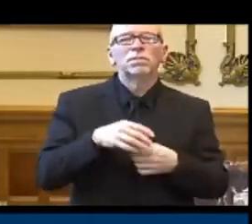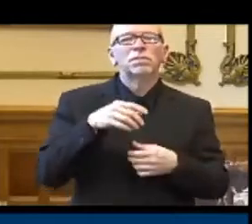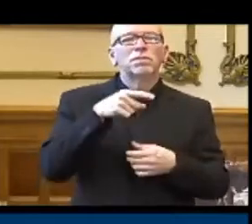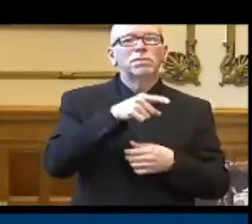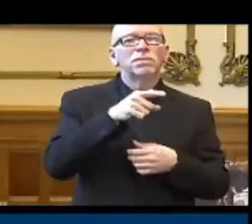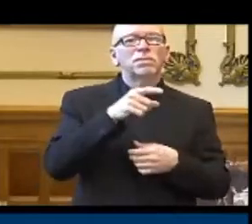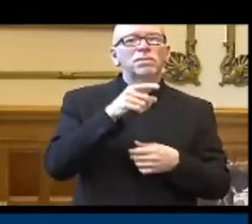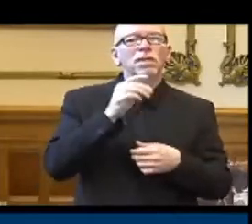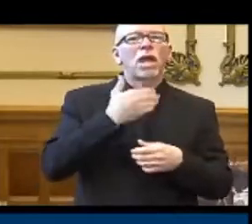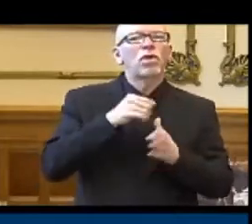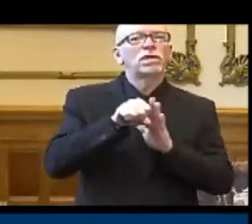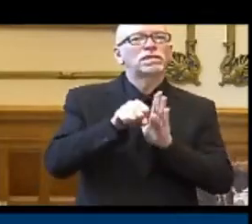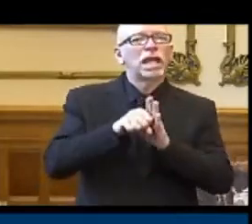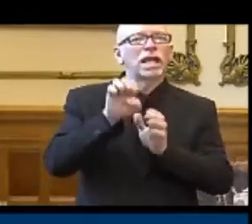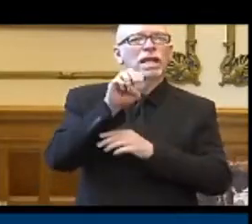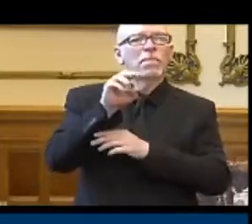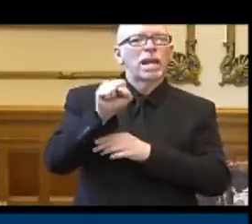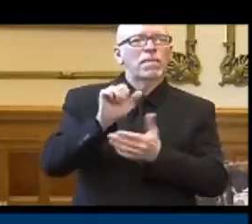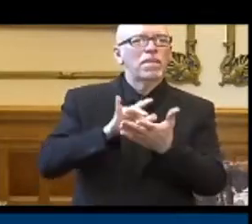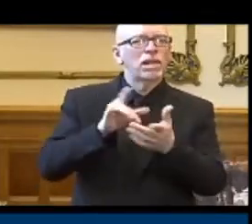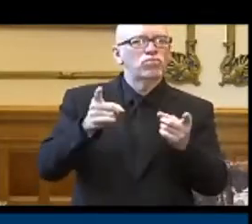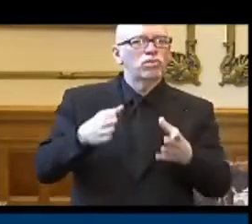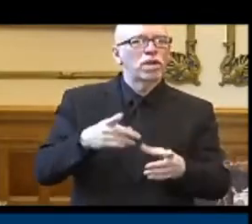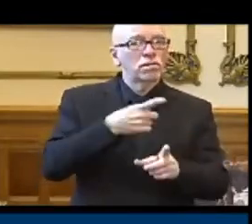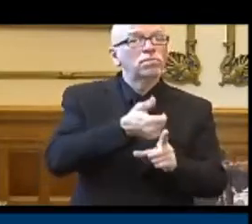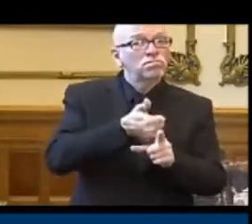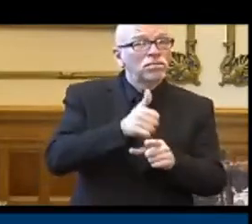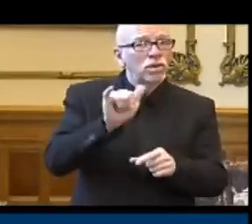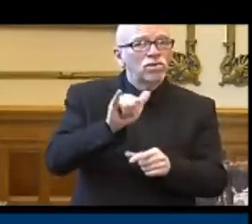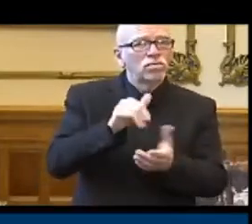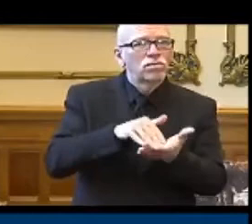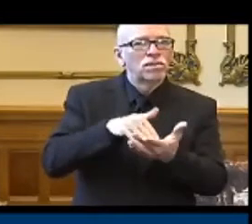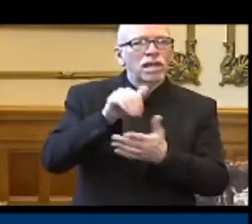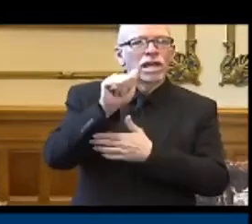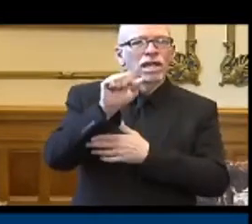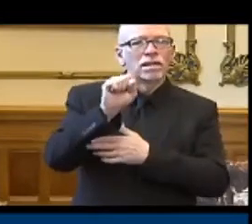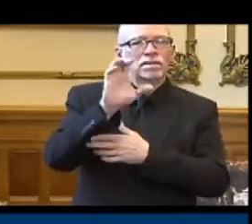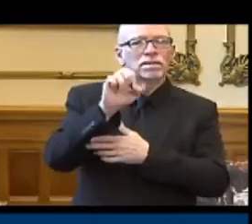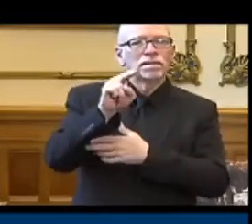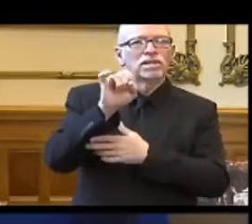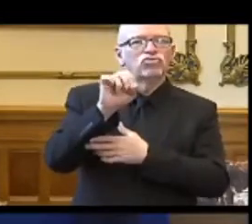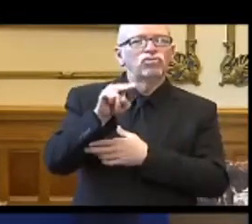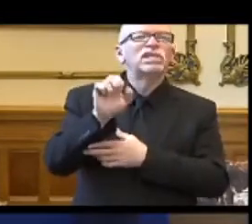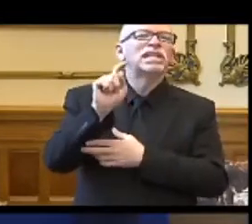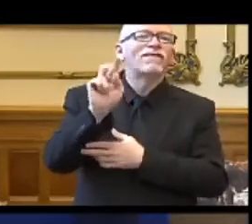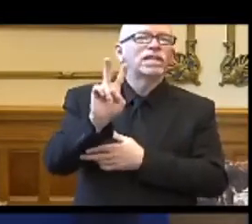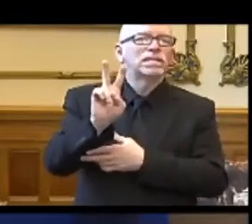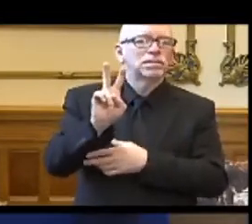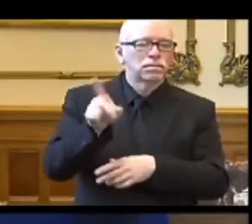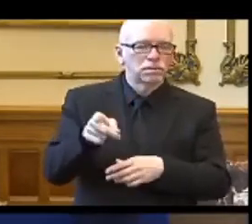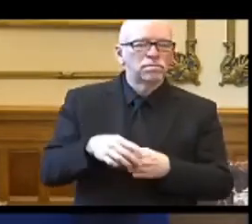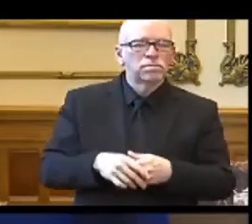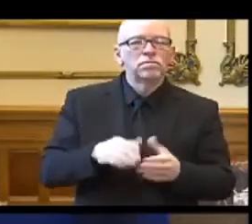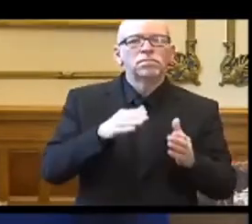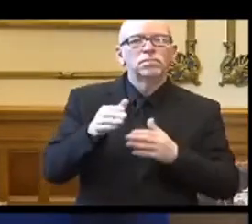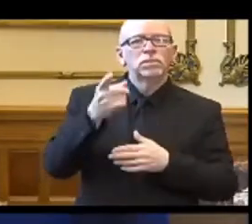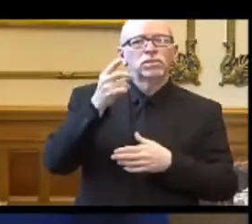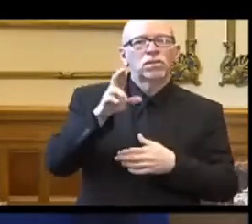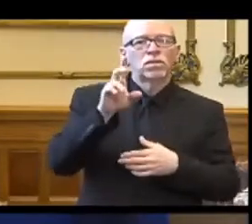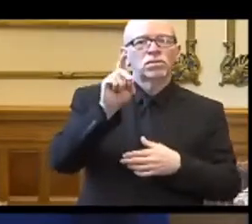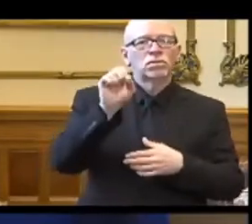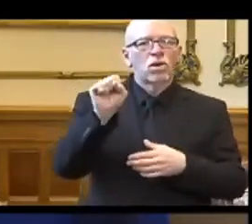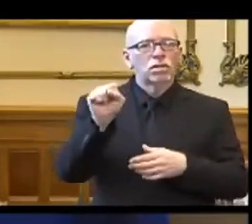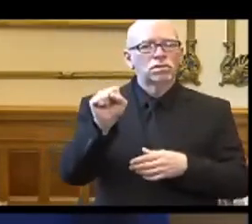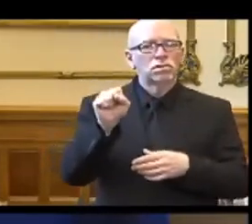state EMS medical director, he's also practicing at Ascension, St. Vincent's. And then we've got Dr. Doss, who